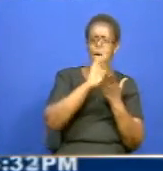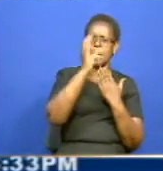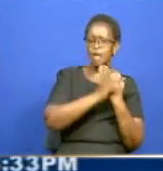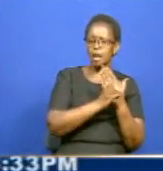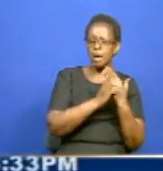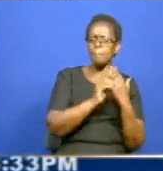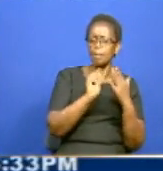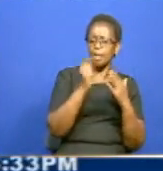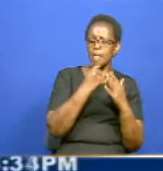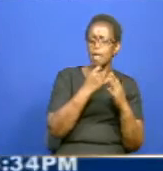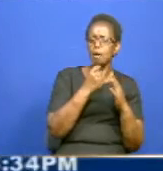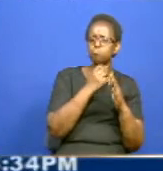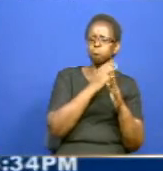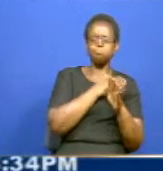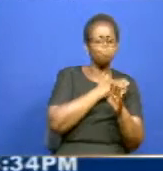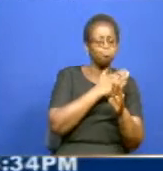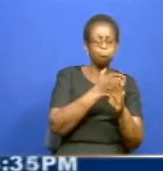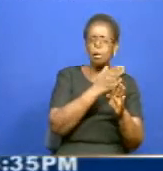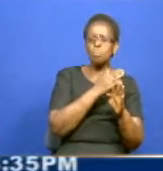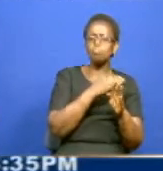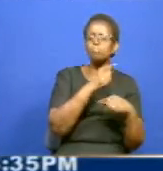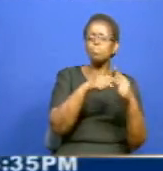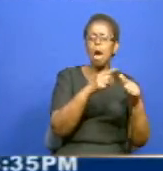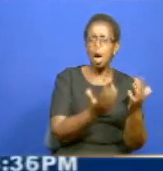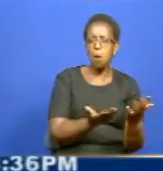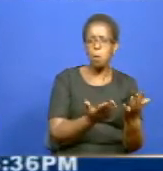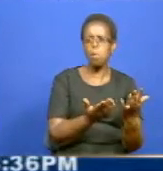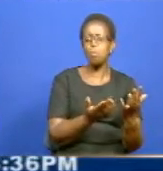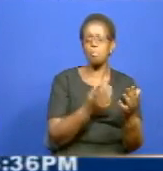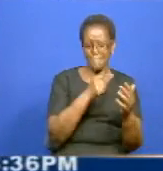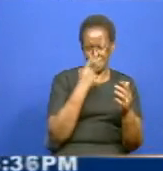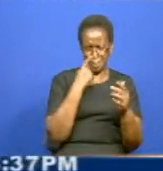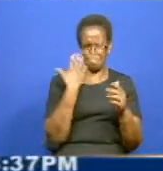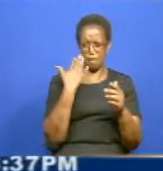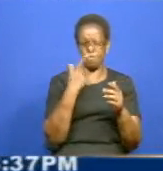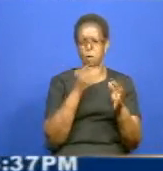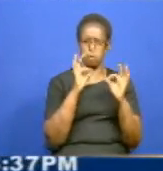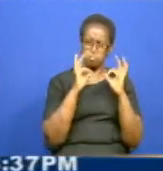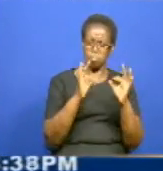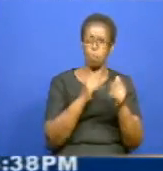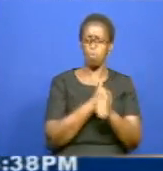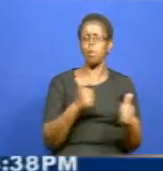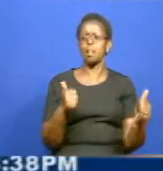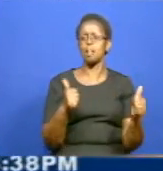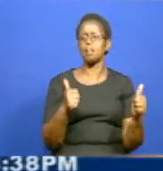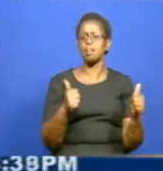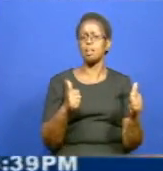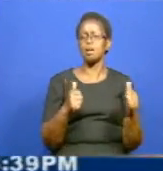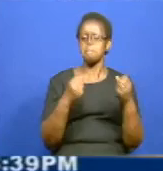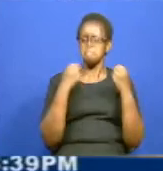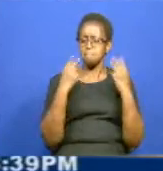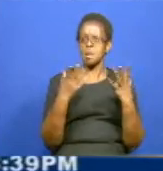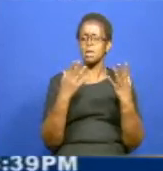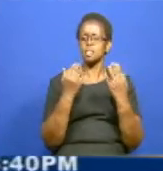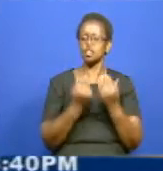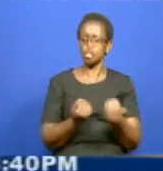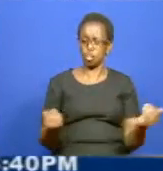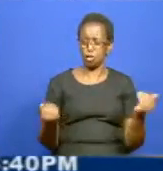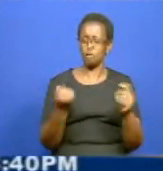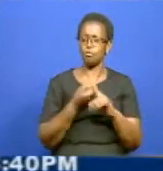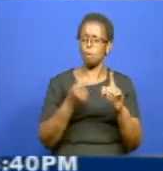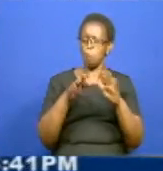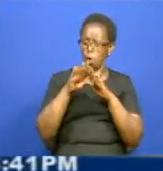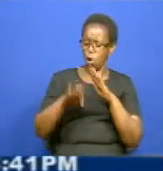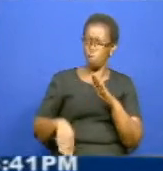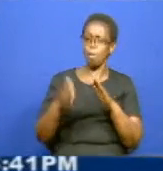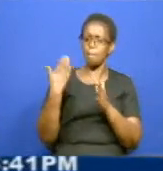very well, and many other children who came from families of low socioeconomic backgrounds,